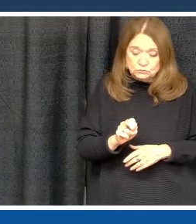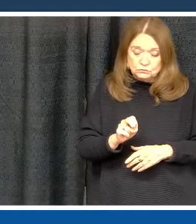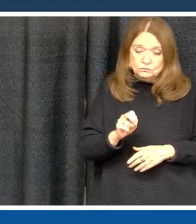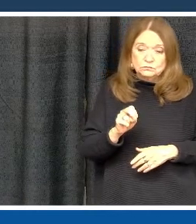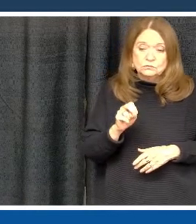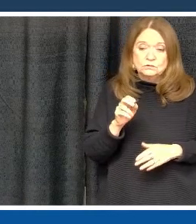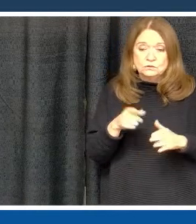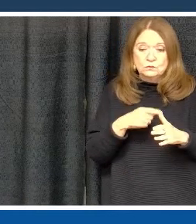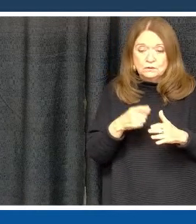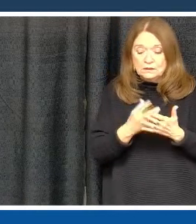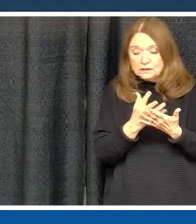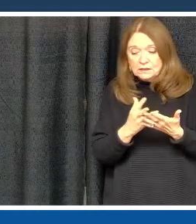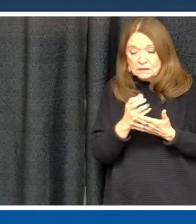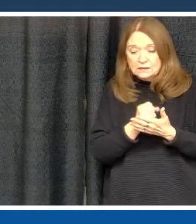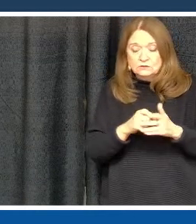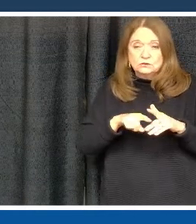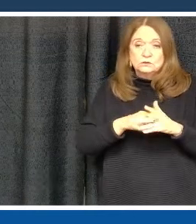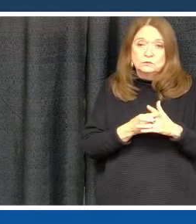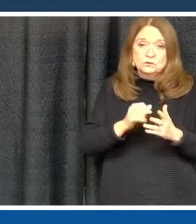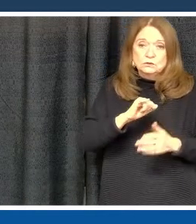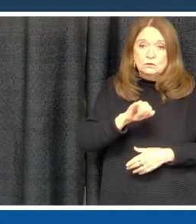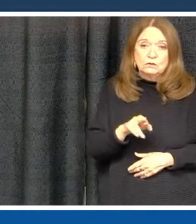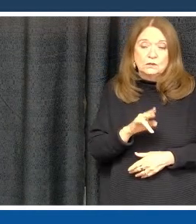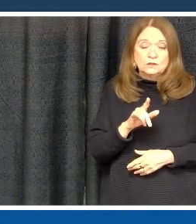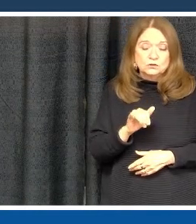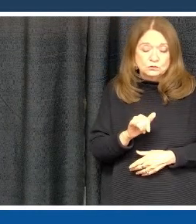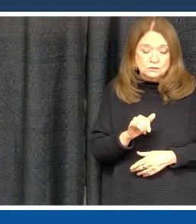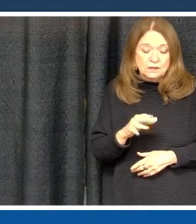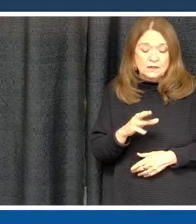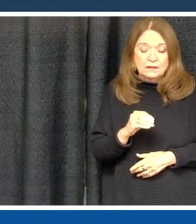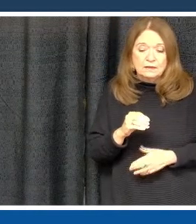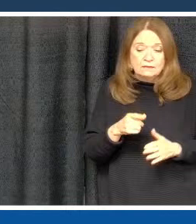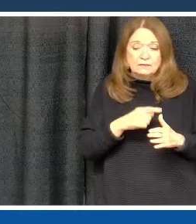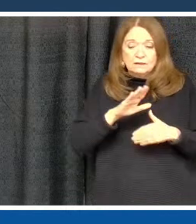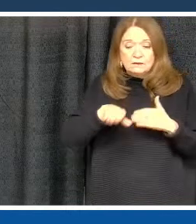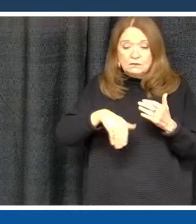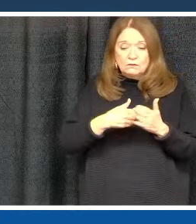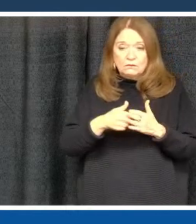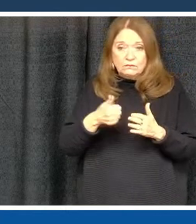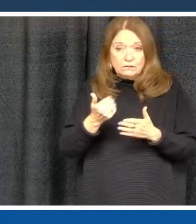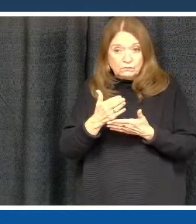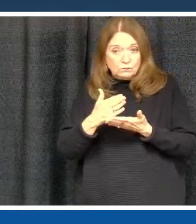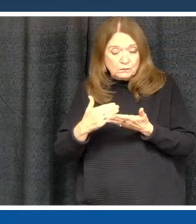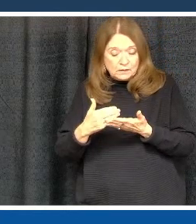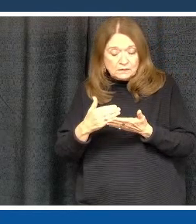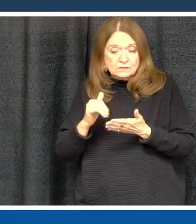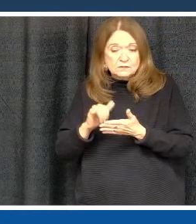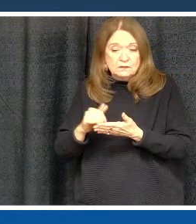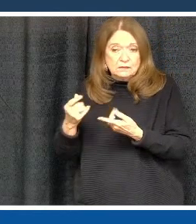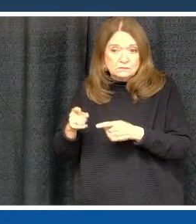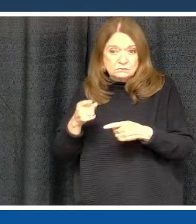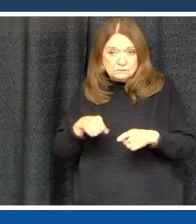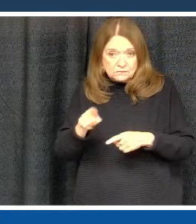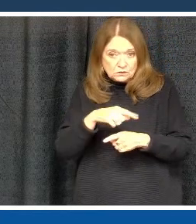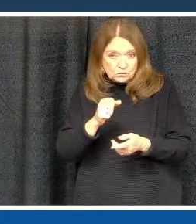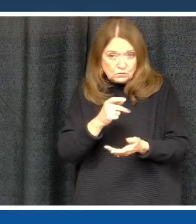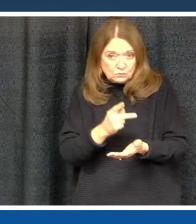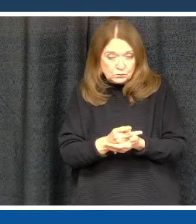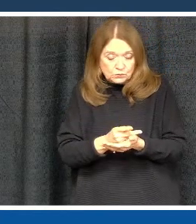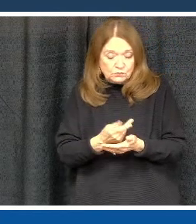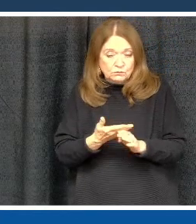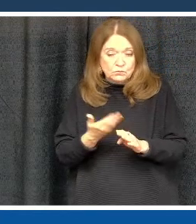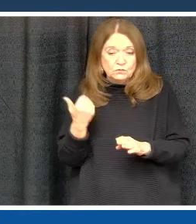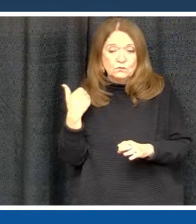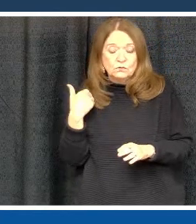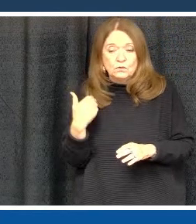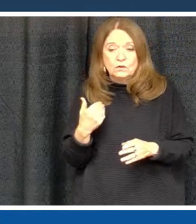the collections would start in July. And then all the other pieces that went into place that you all have approved, a lot of it puts the board